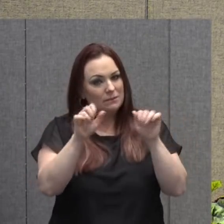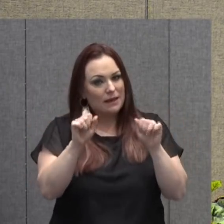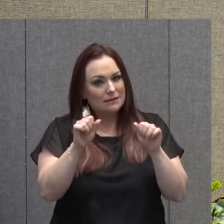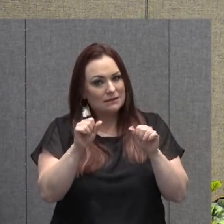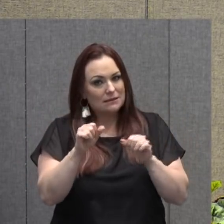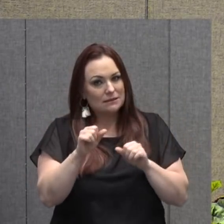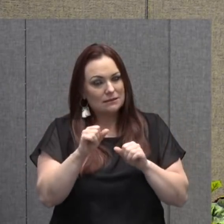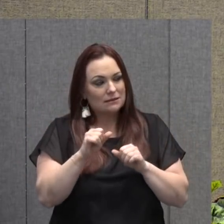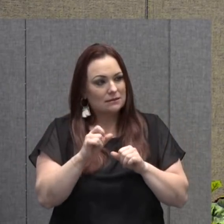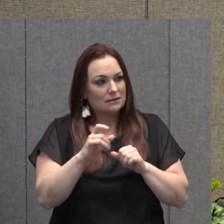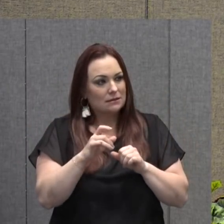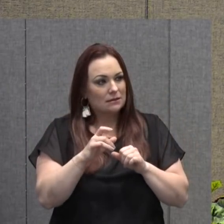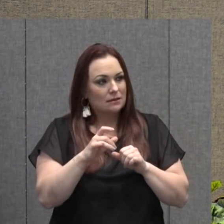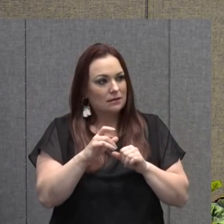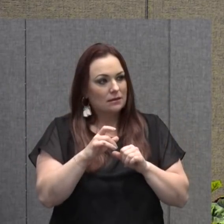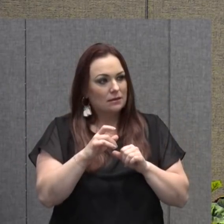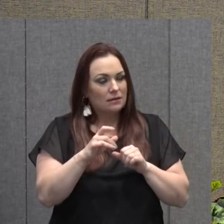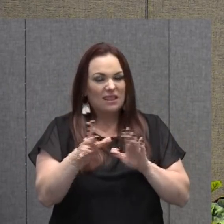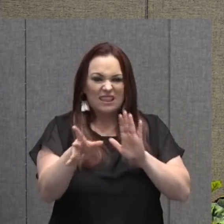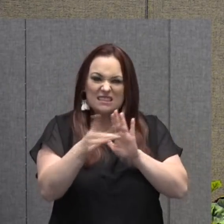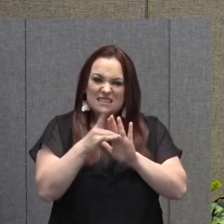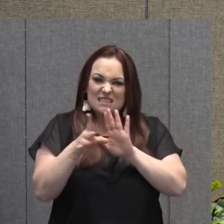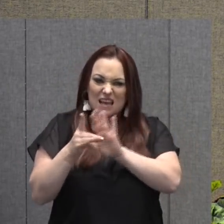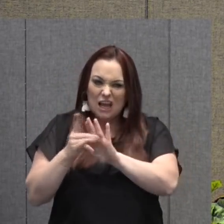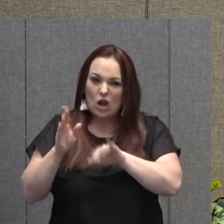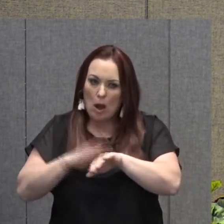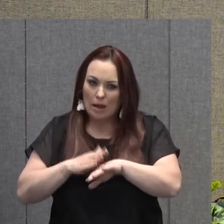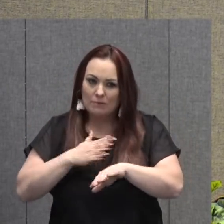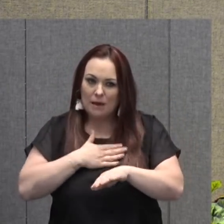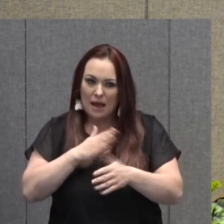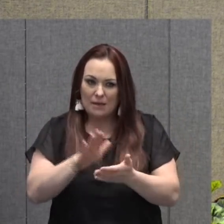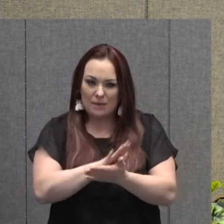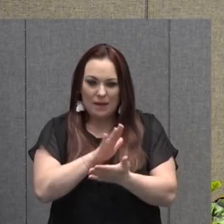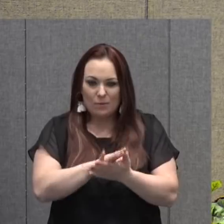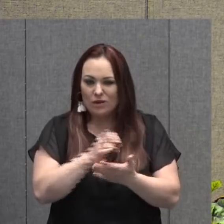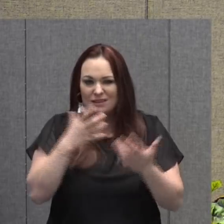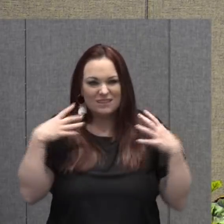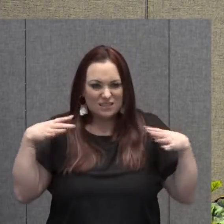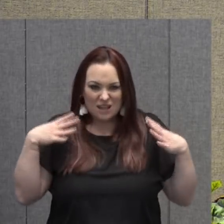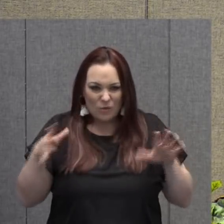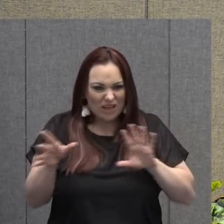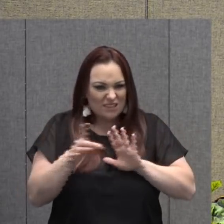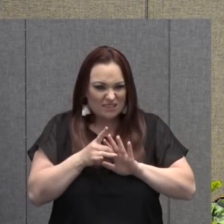Because my stickiness on the back of my paper is just not wanting to stick.